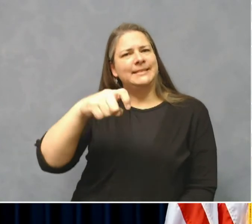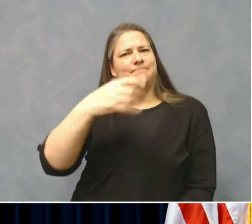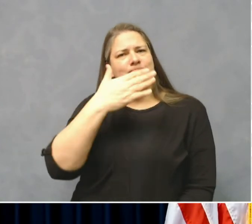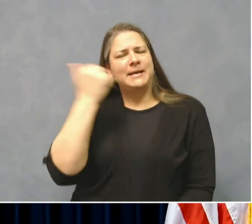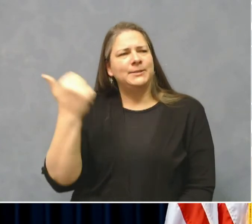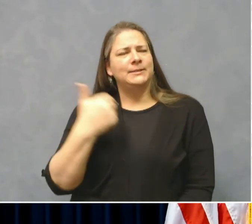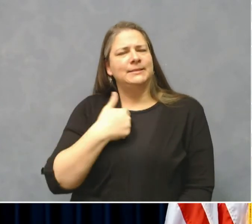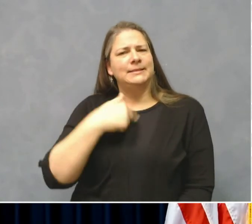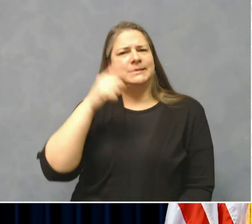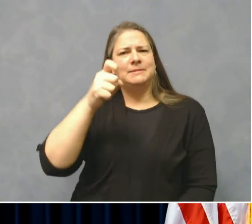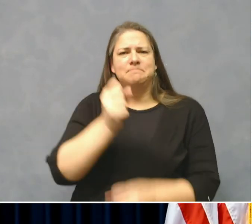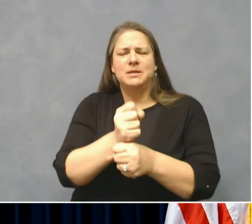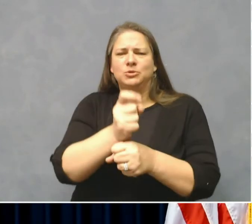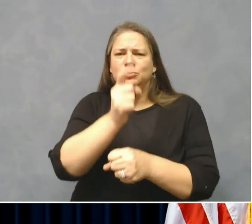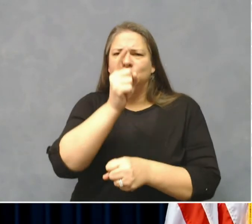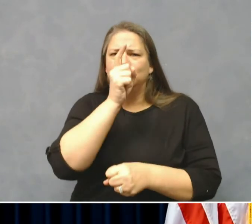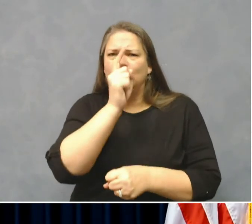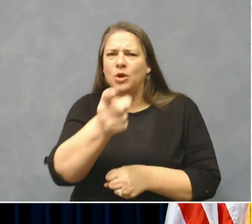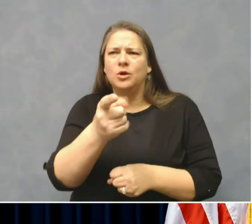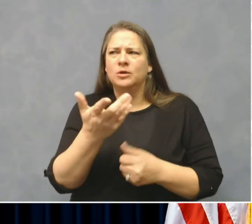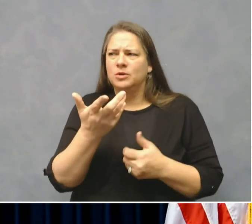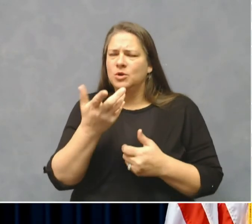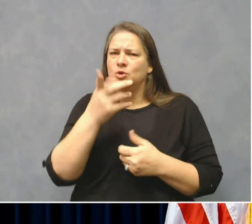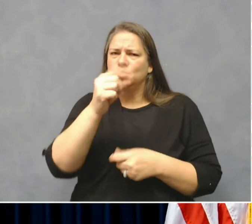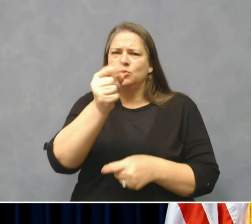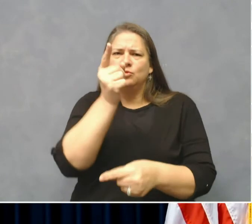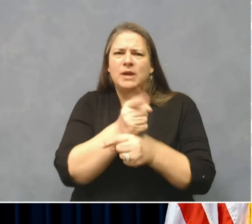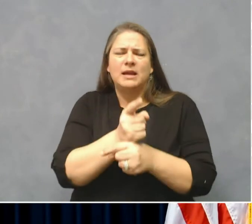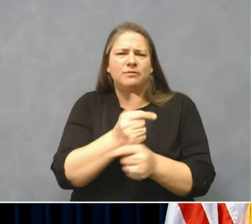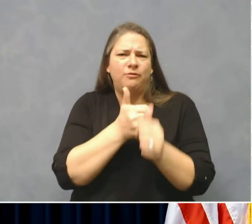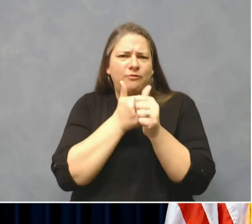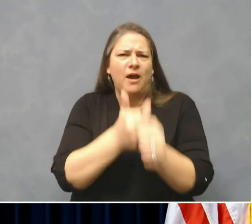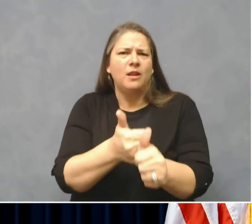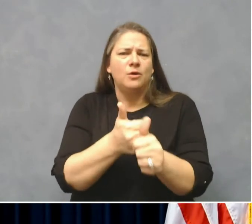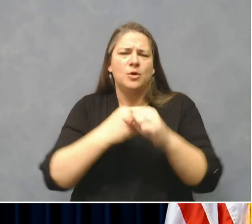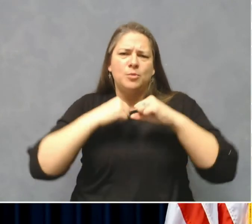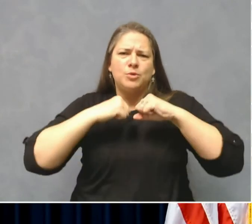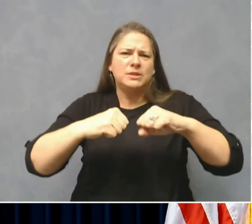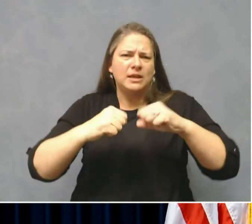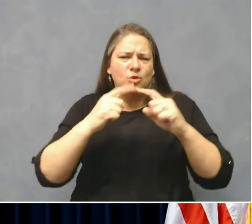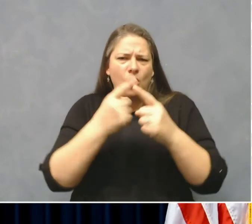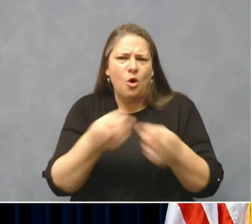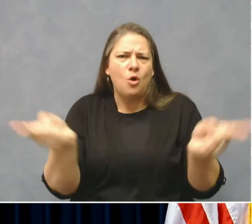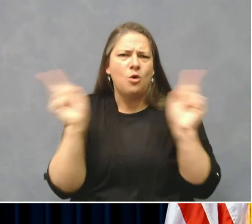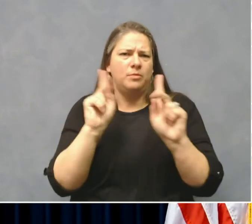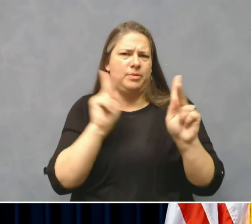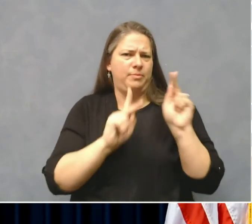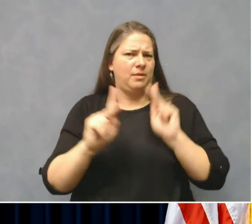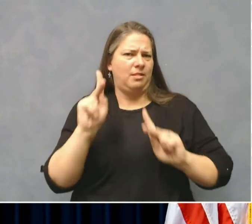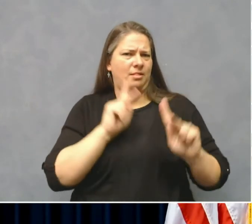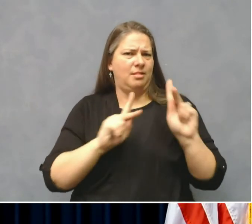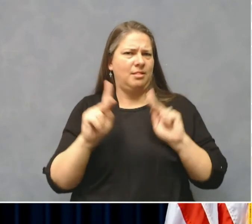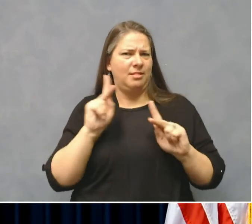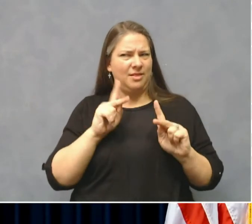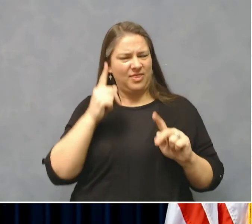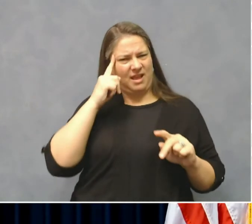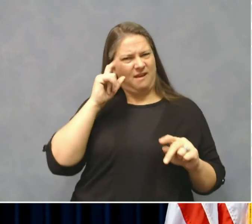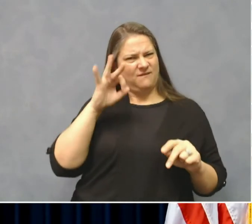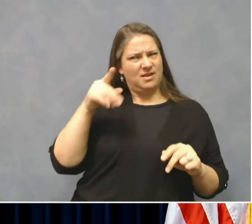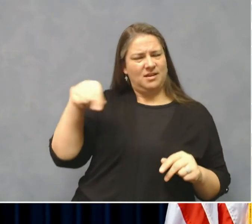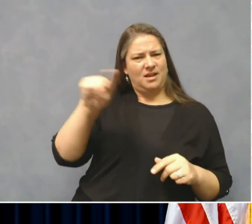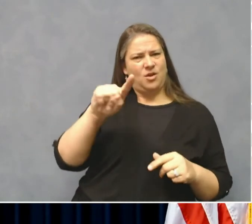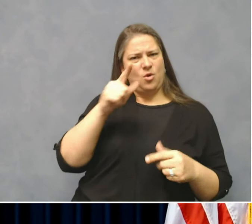difficult time, to do what it takes to protect everyone. But how about our frontline healthcare workers?